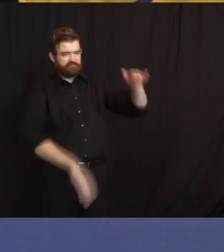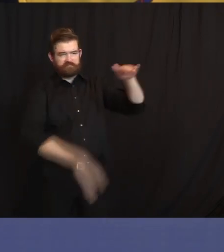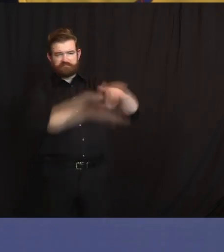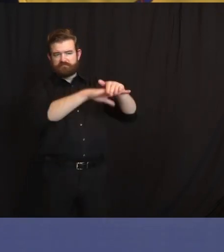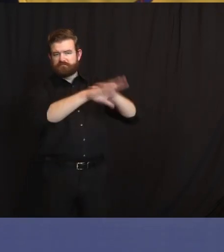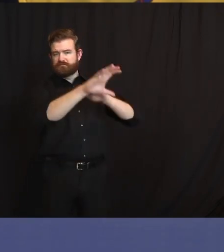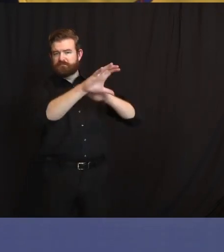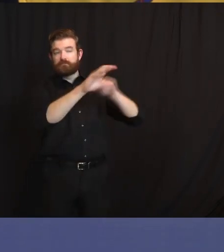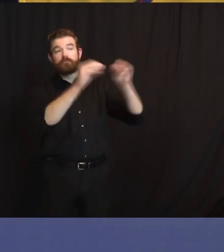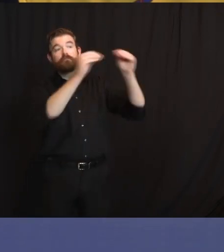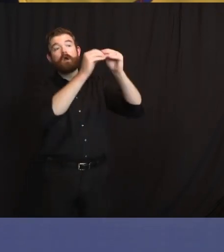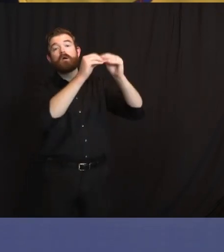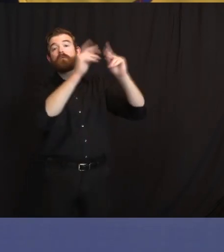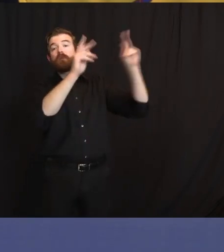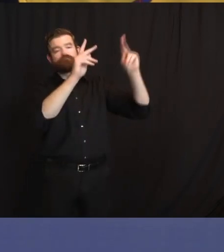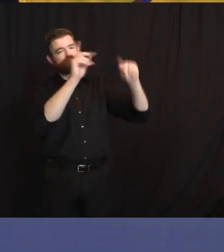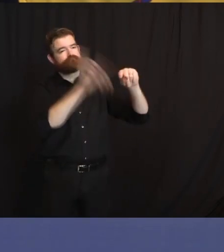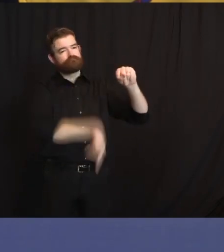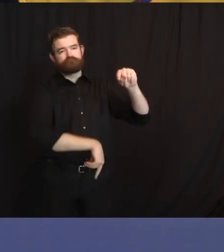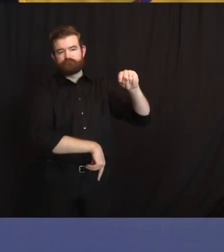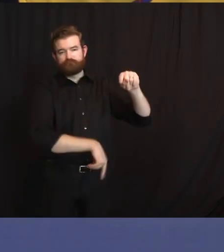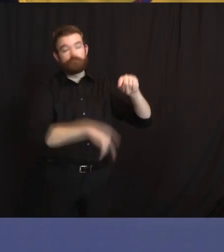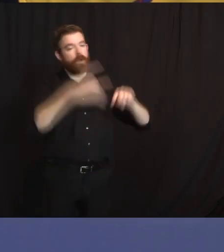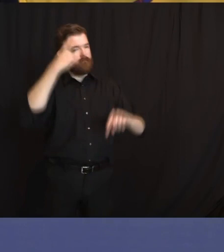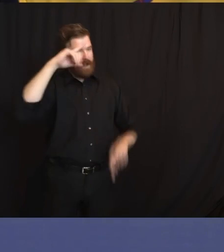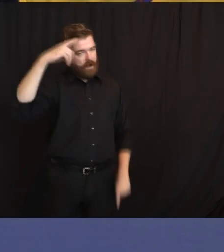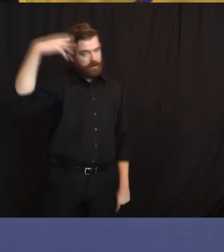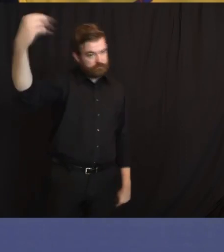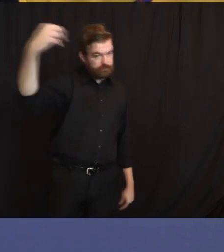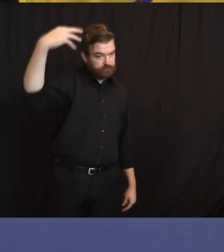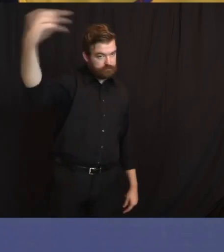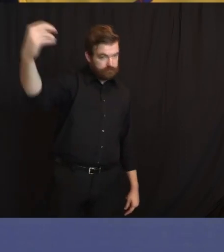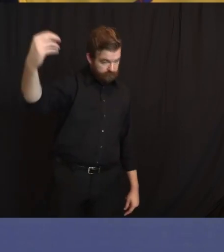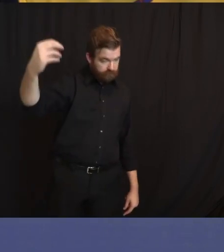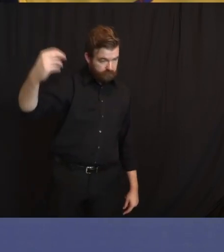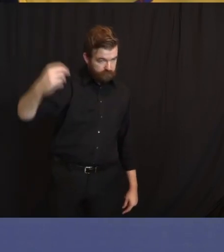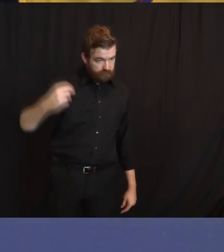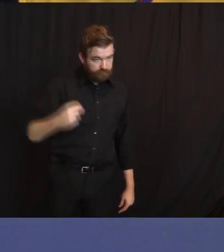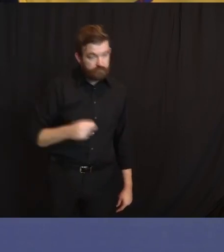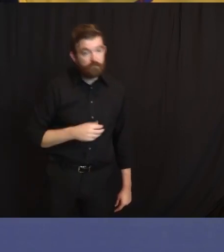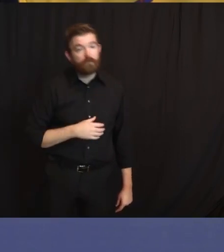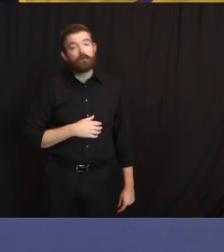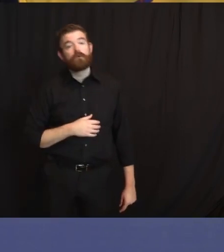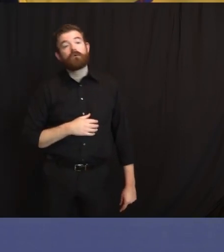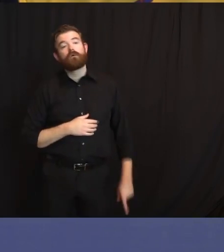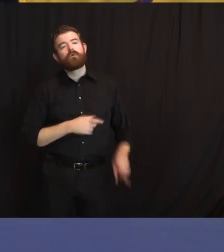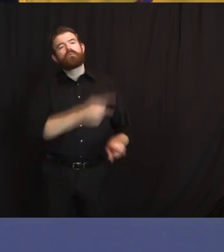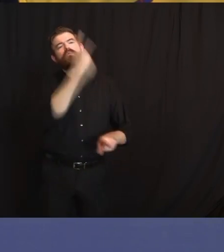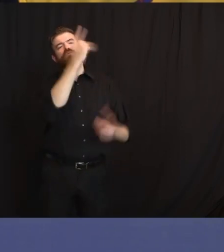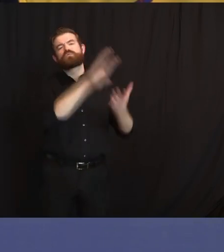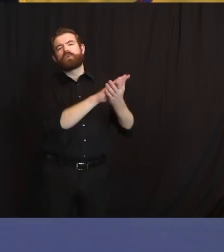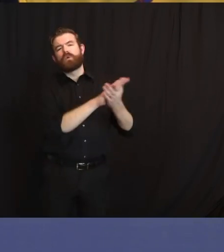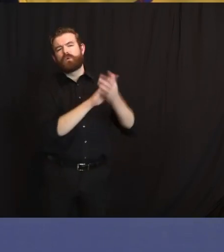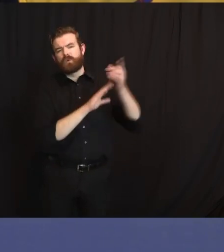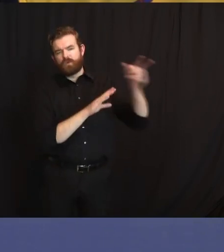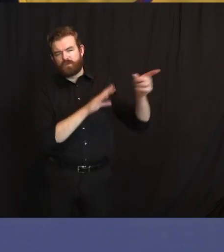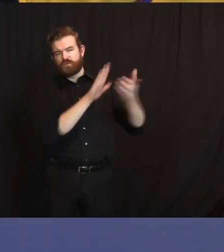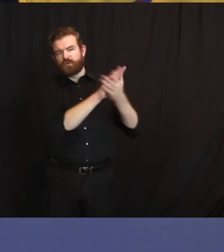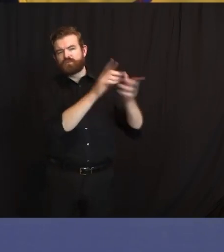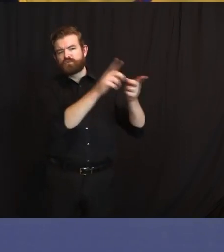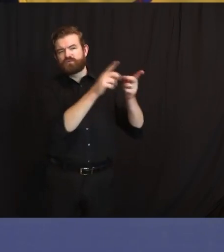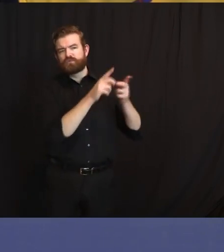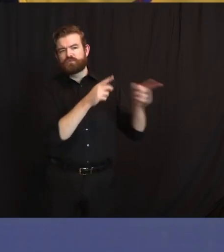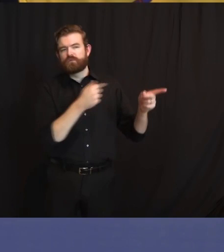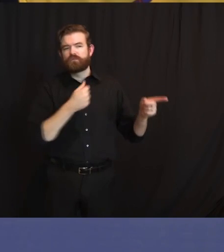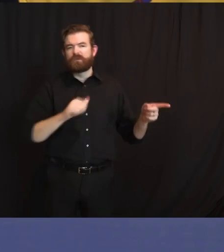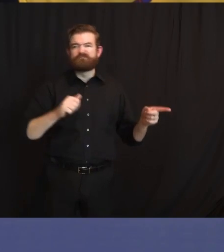are outdoors. And we're asking, and folks have there was one school district that was trying to do otherwise, but for the most part,